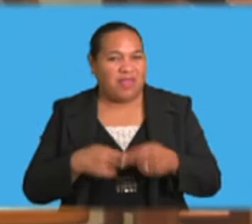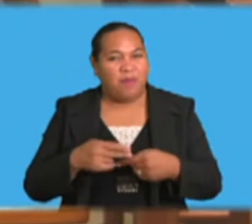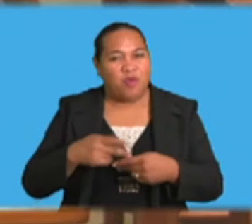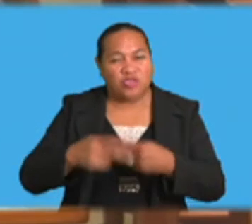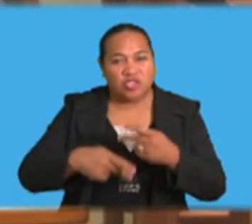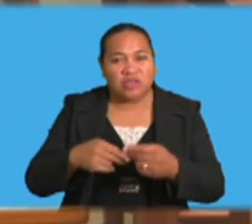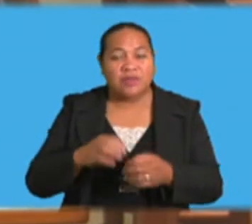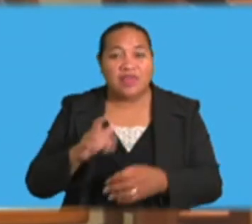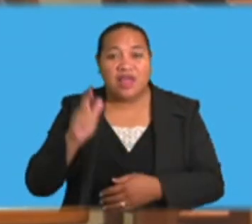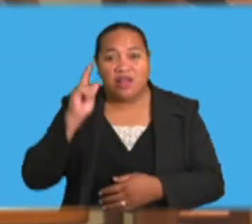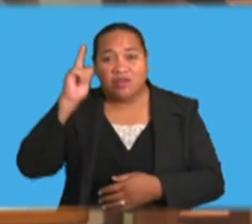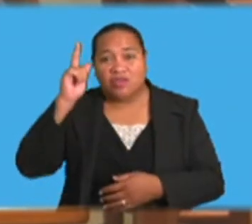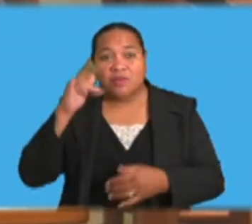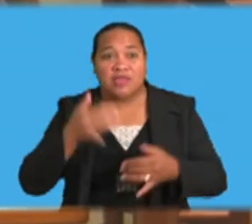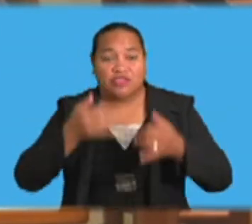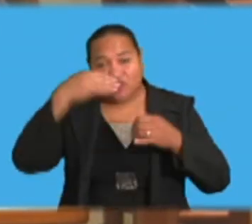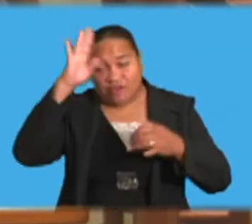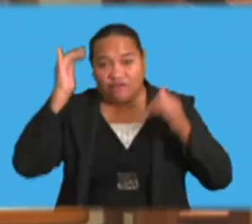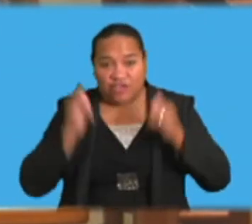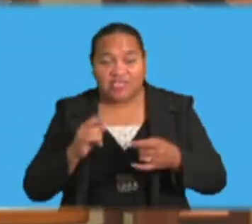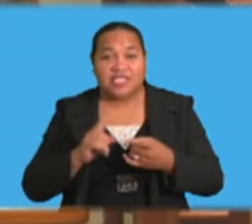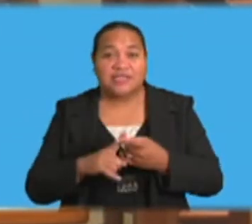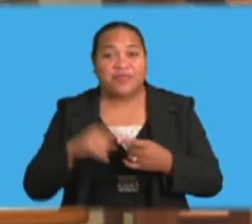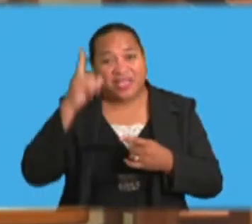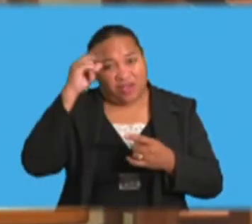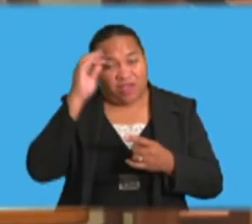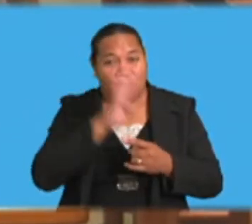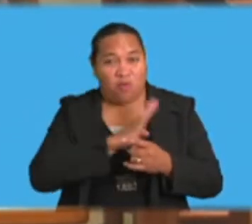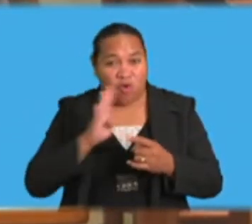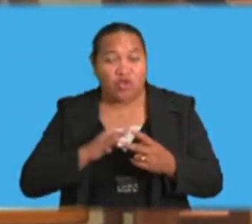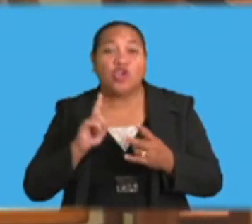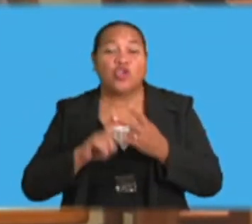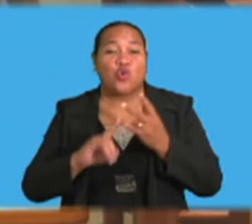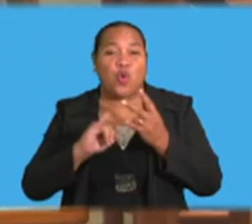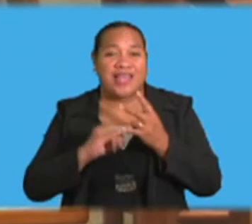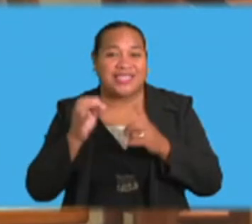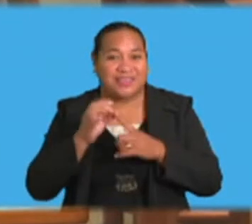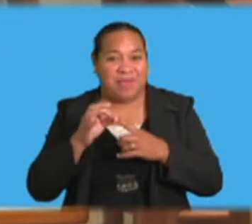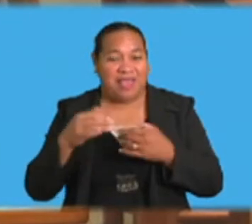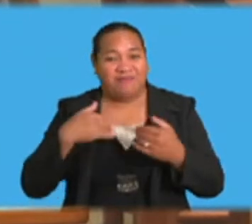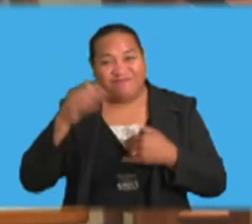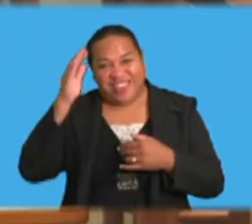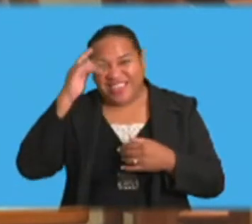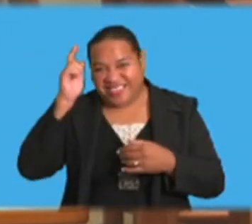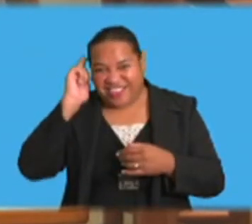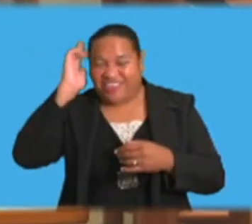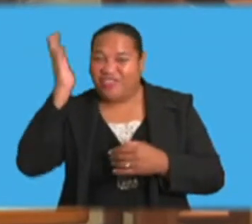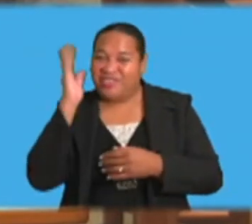His Lordship, the Chief Justice, Itoke Affairs Board, USP academics involved in the rights area,